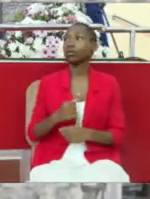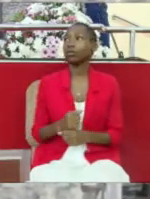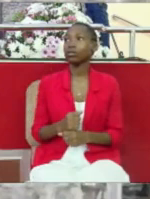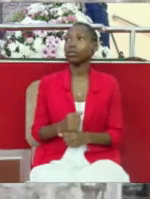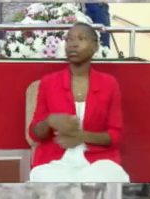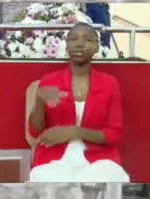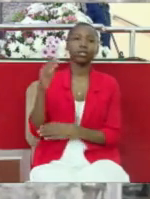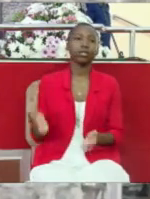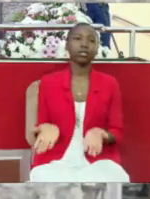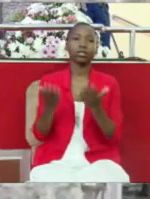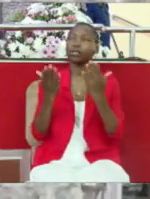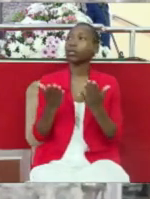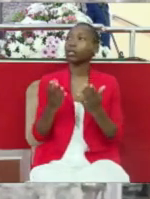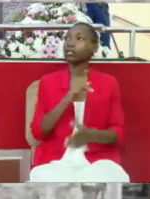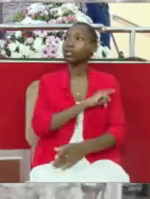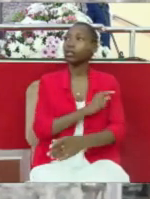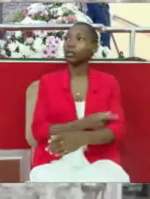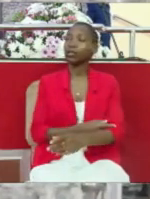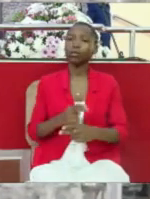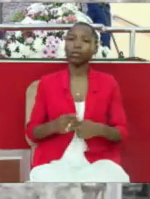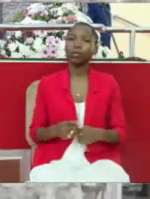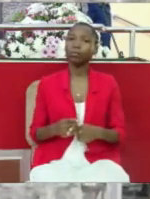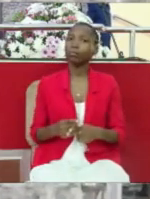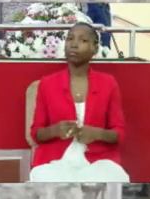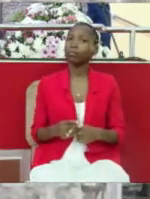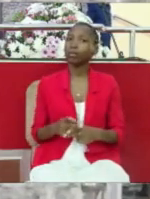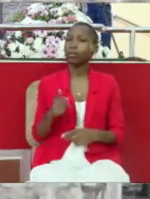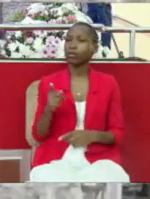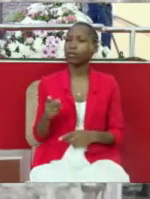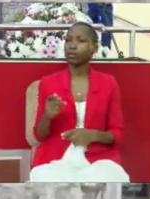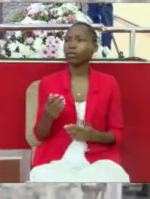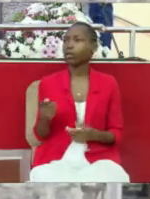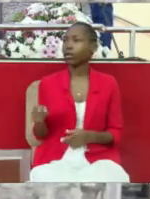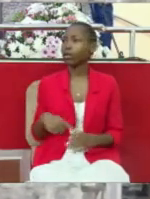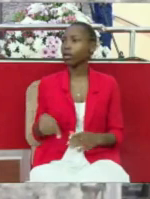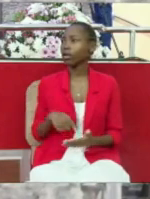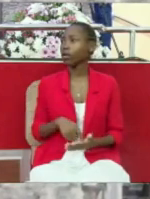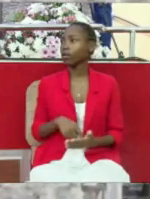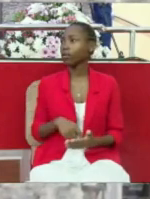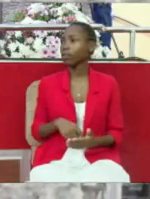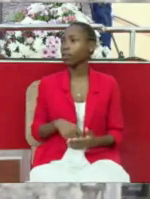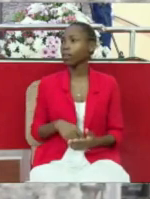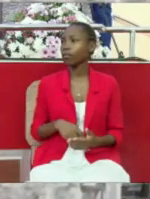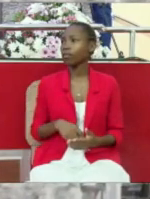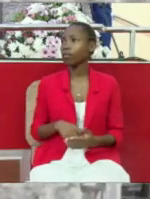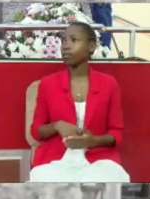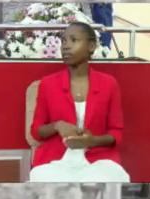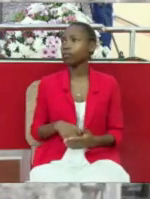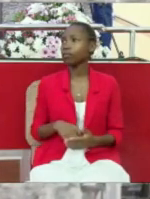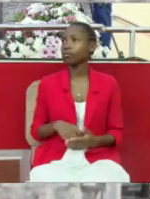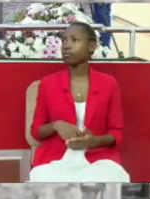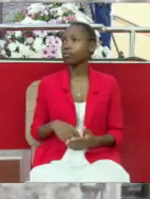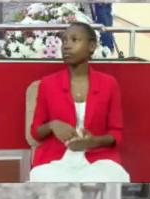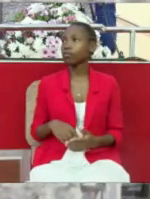glory of your DNA, kwa sifa na utukufu wa jina lako. You could be here, my brother, my sister, you could be here pengine uko hapa